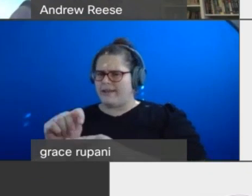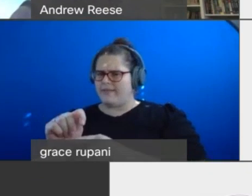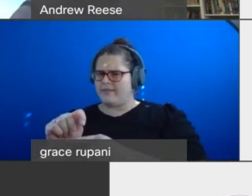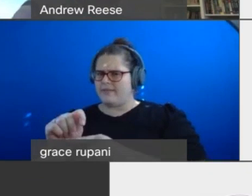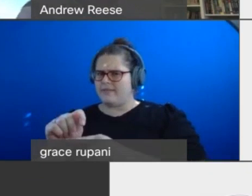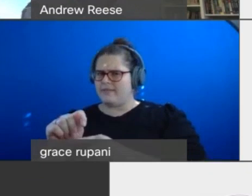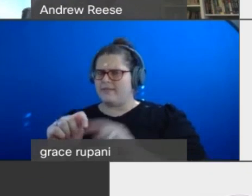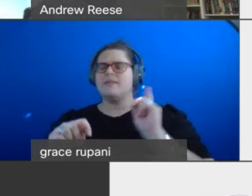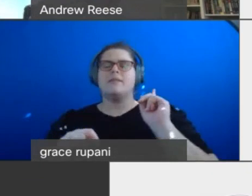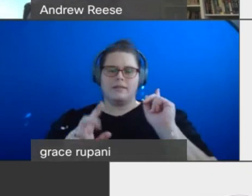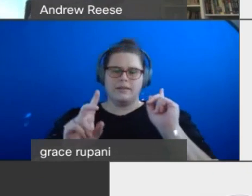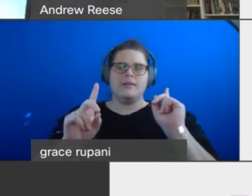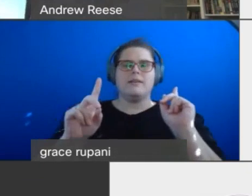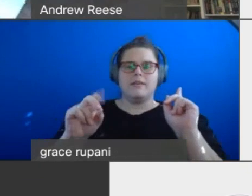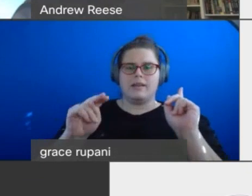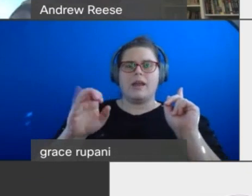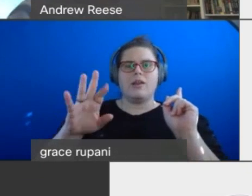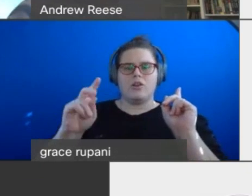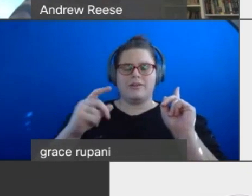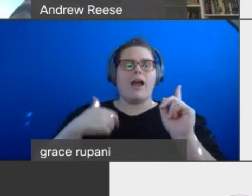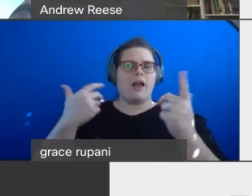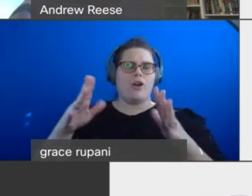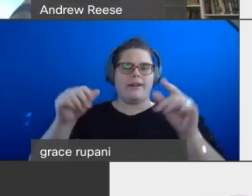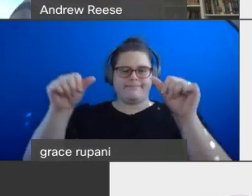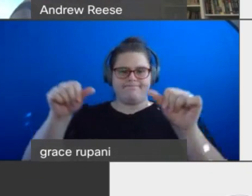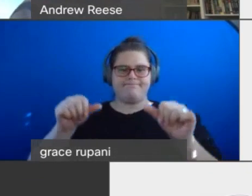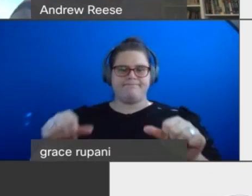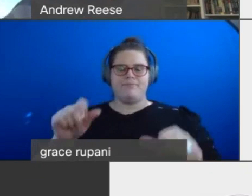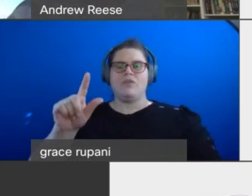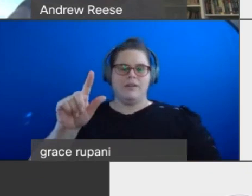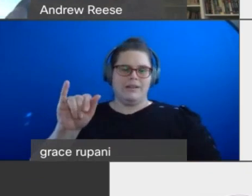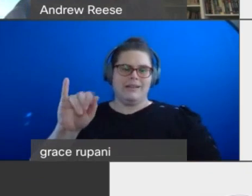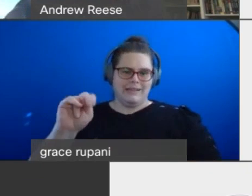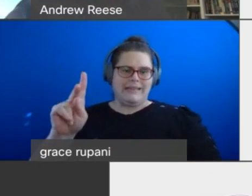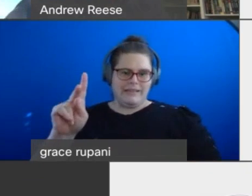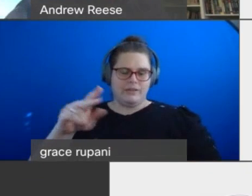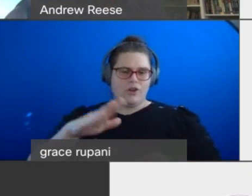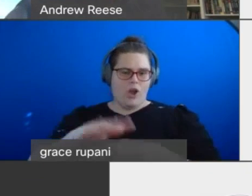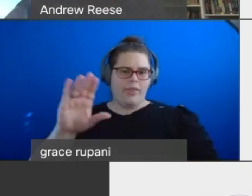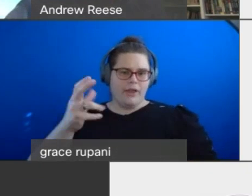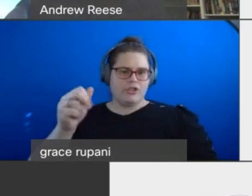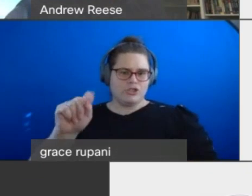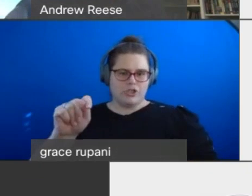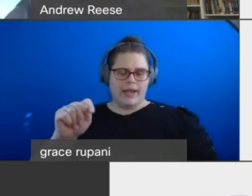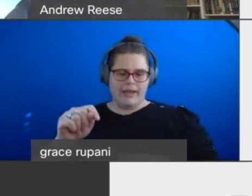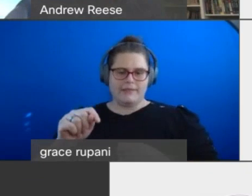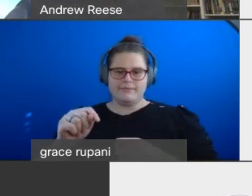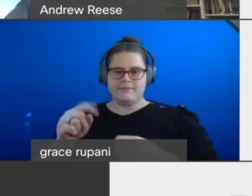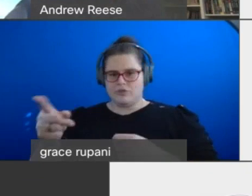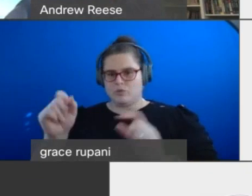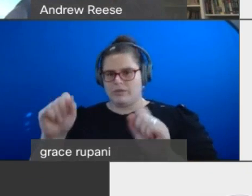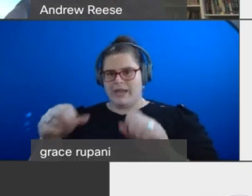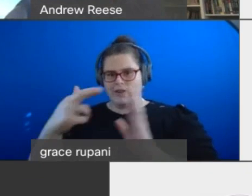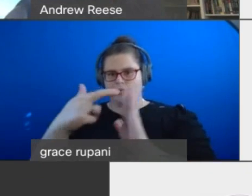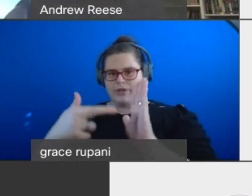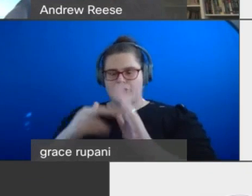Yes, I've provided the link up on top of the chat where you can register for the training. Along with that link,